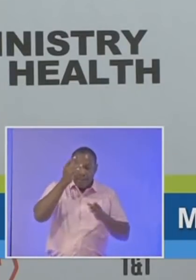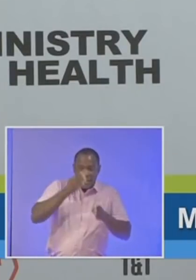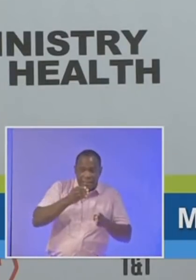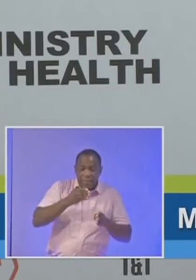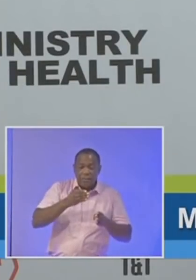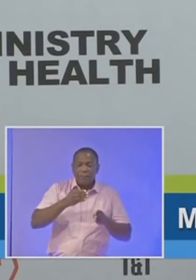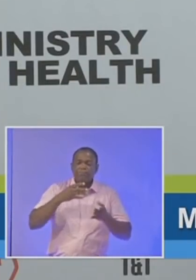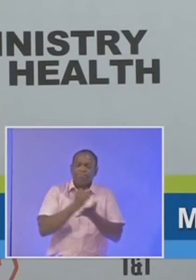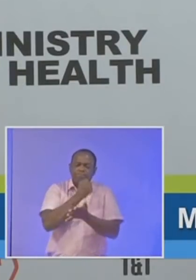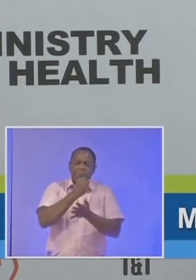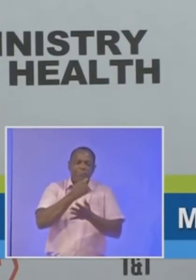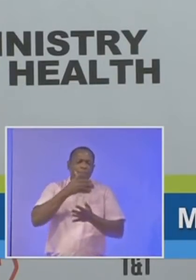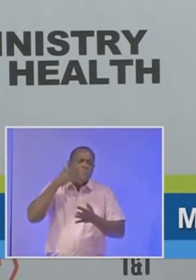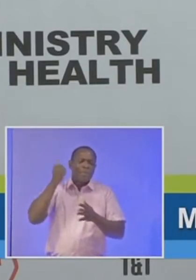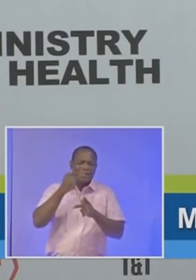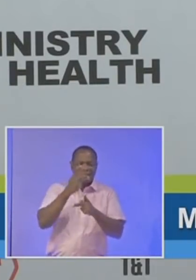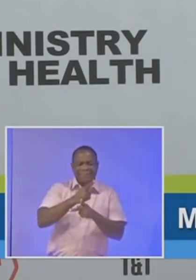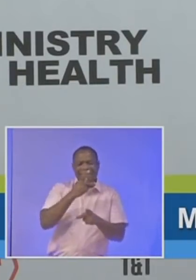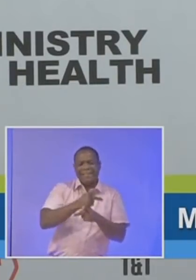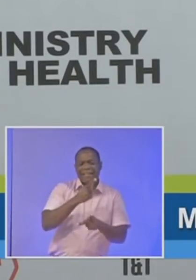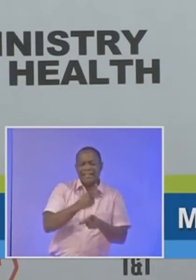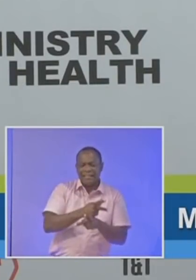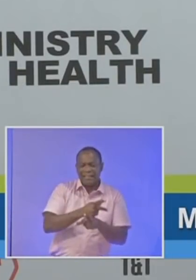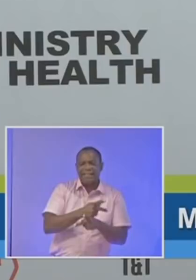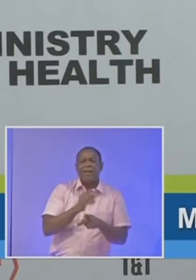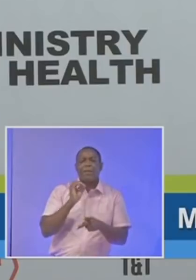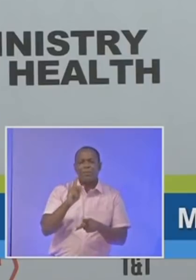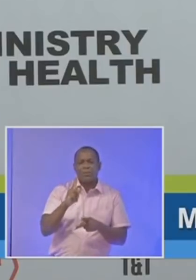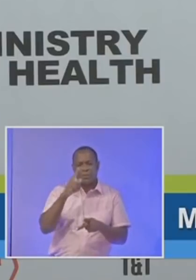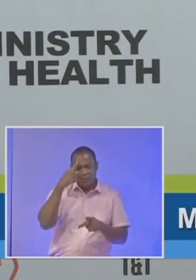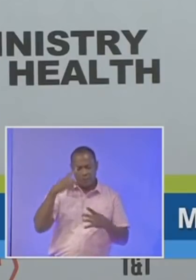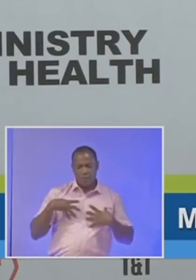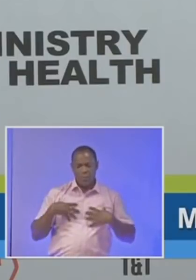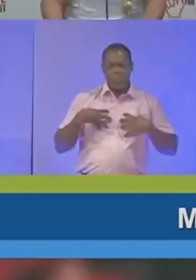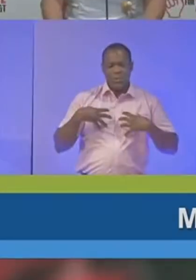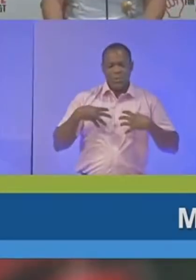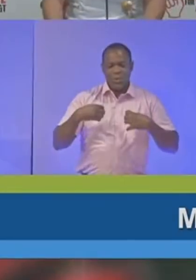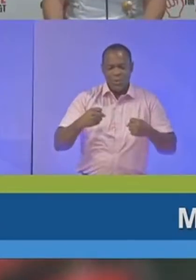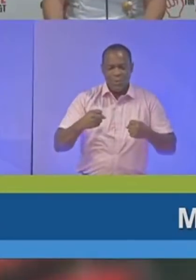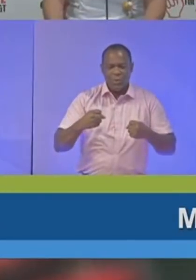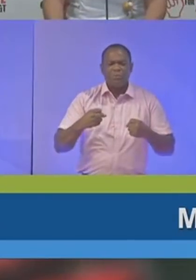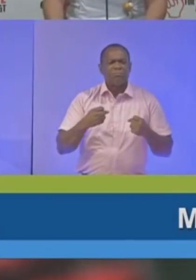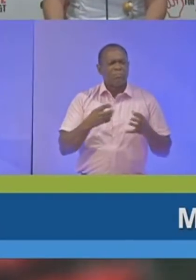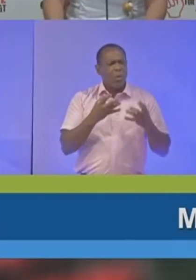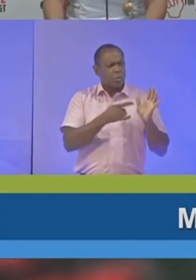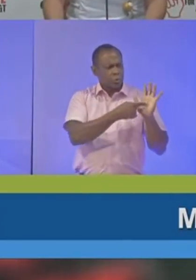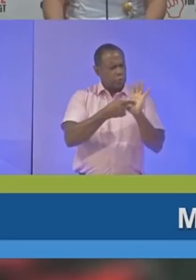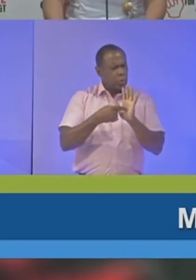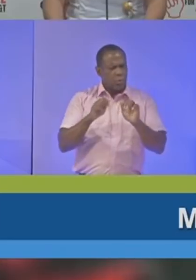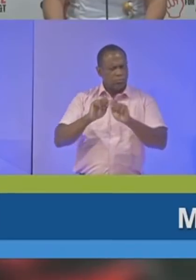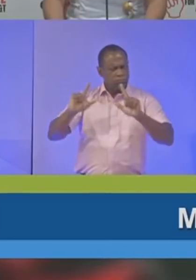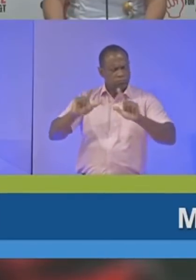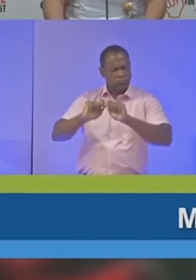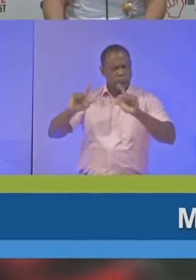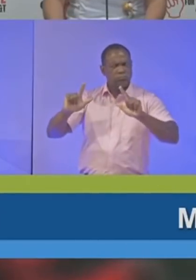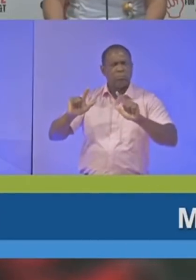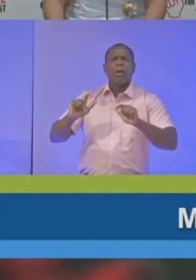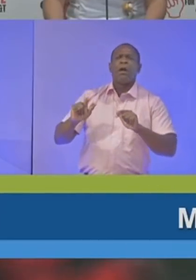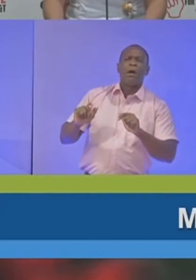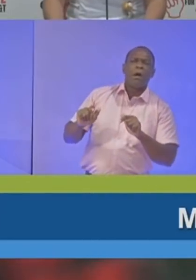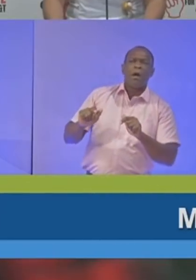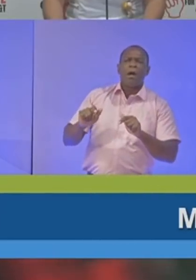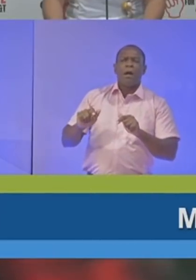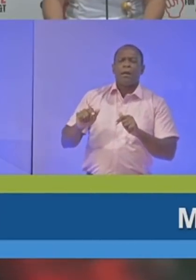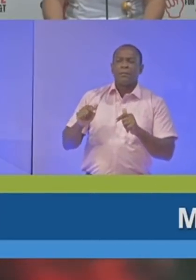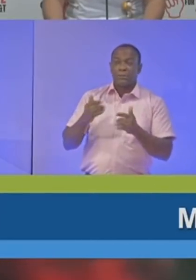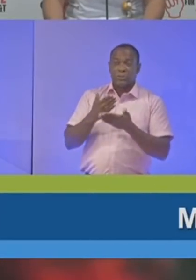little cheer and positivity. So here I would like to show you a few slides of some of my team donned in their PPE who have